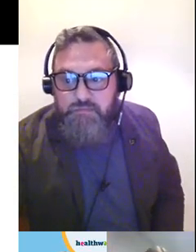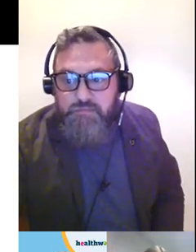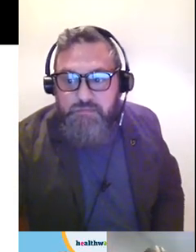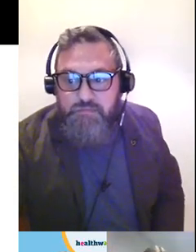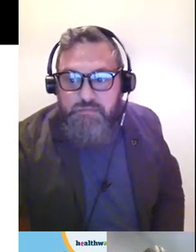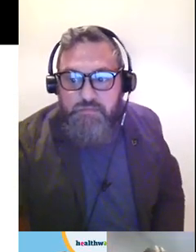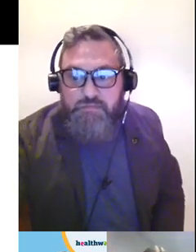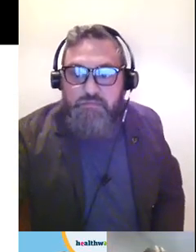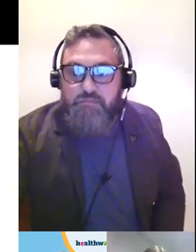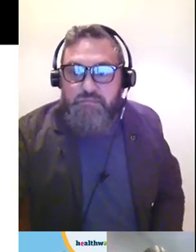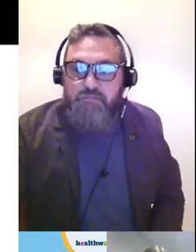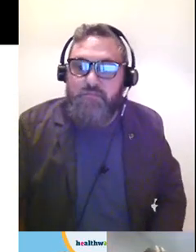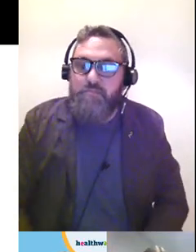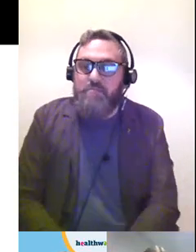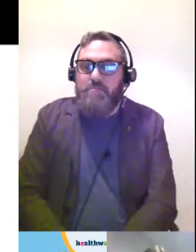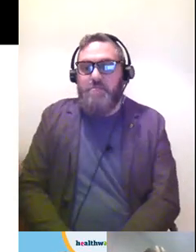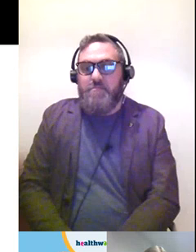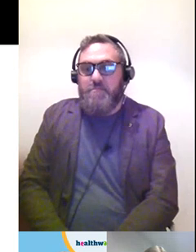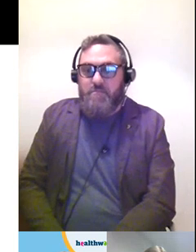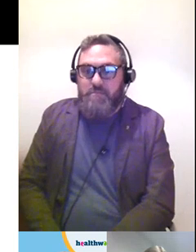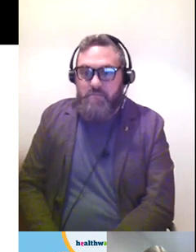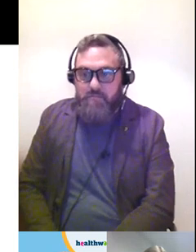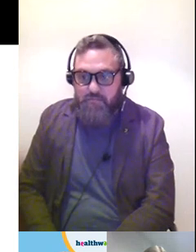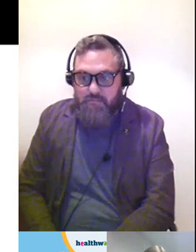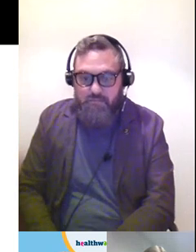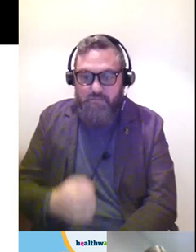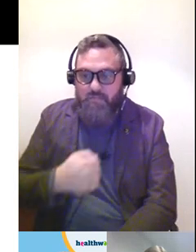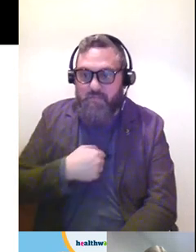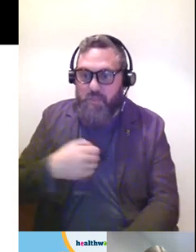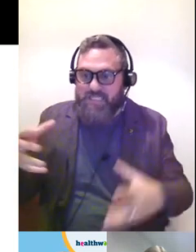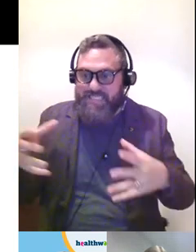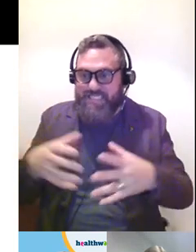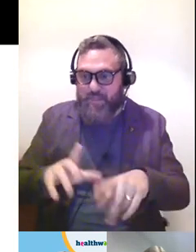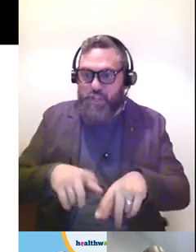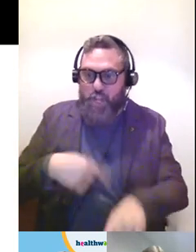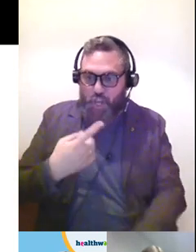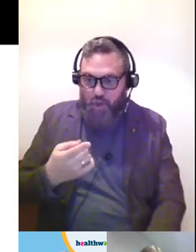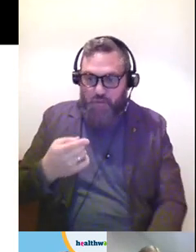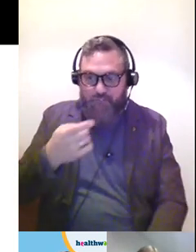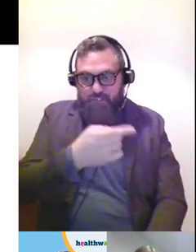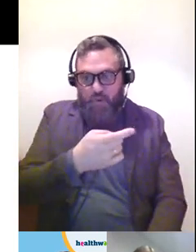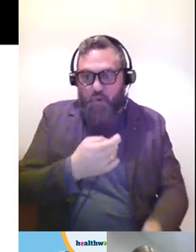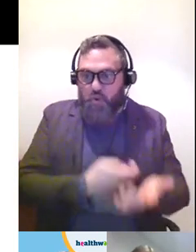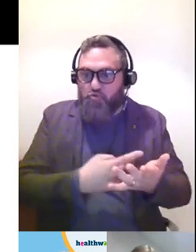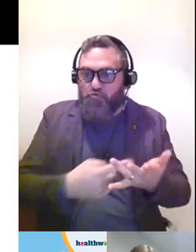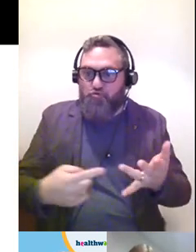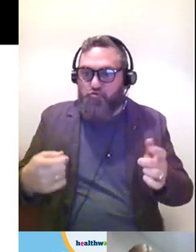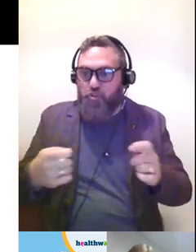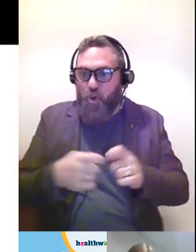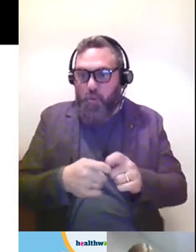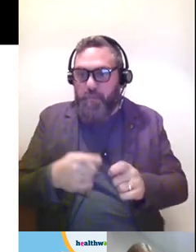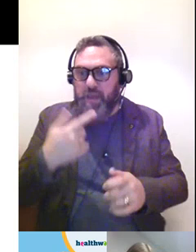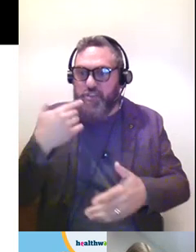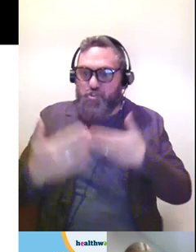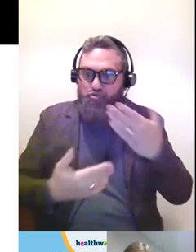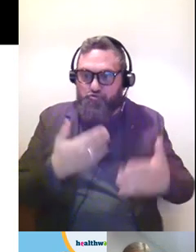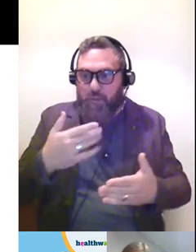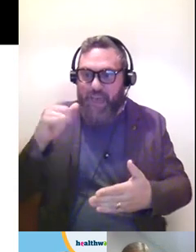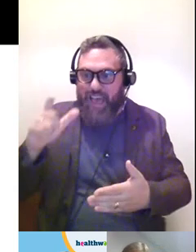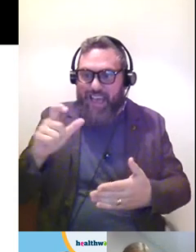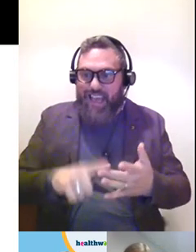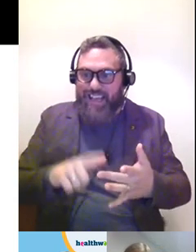and sorry, my Teams is being really slow today. So this is for you, Rob. So Rob describes